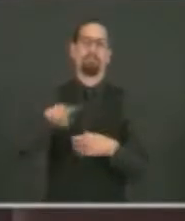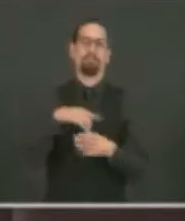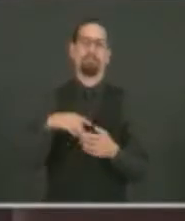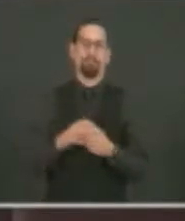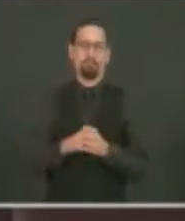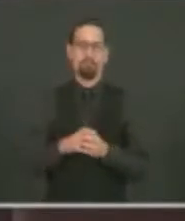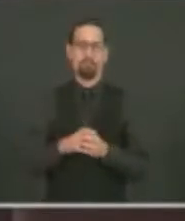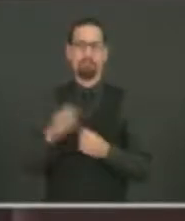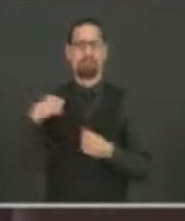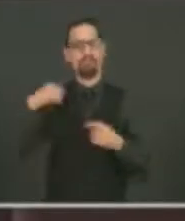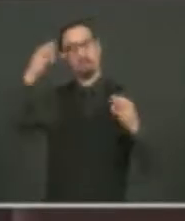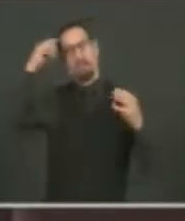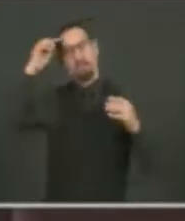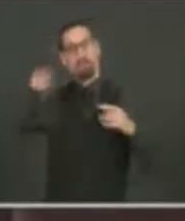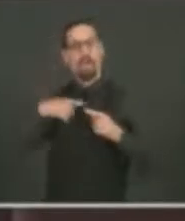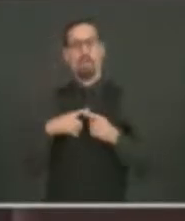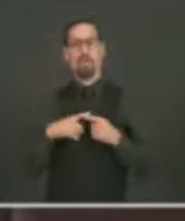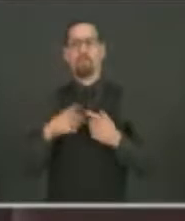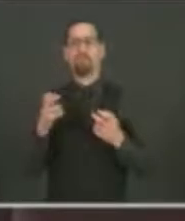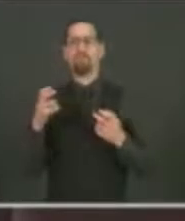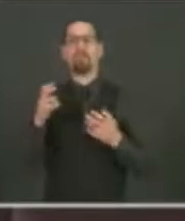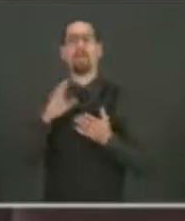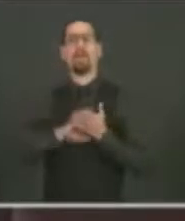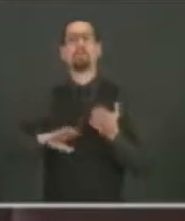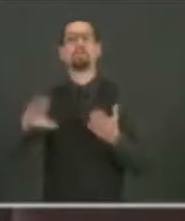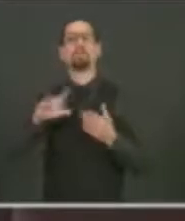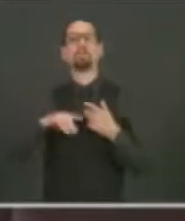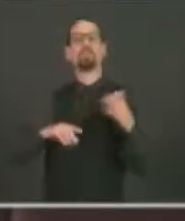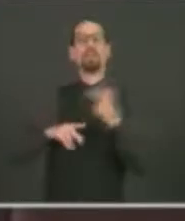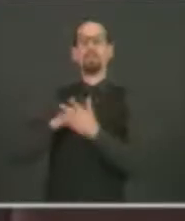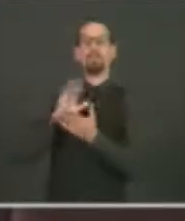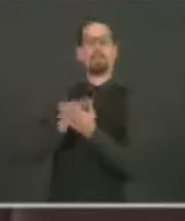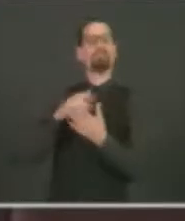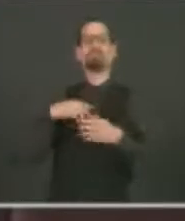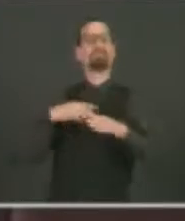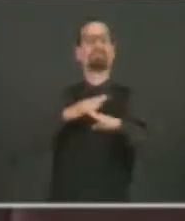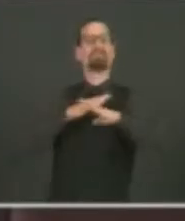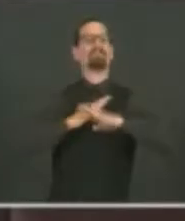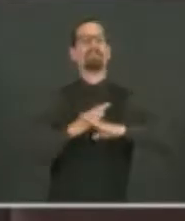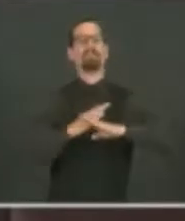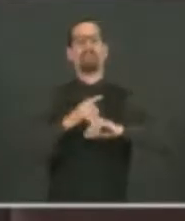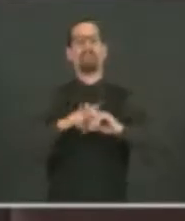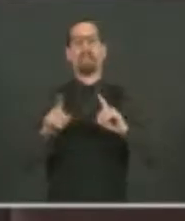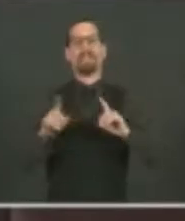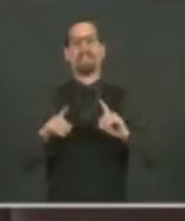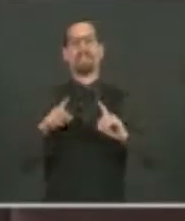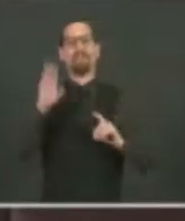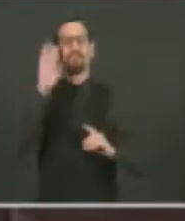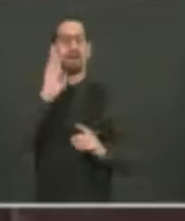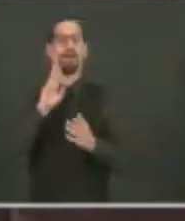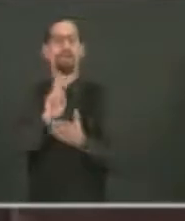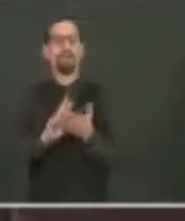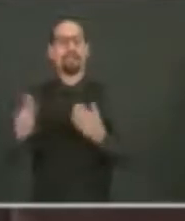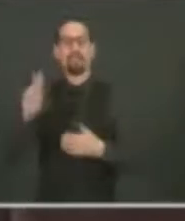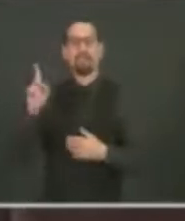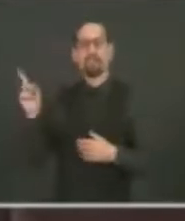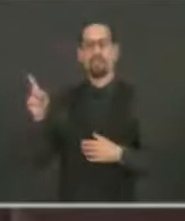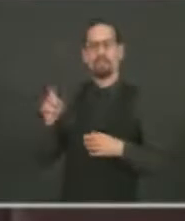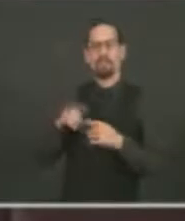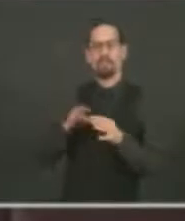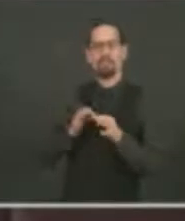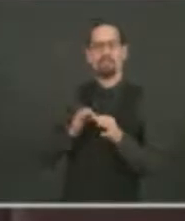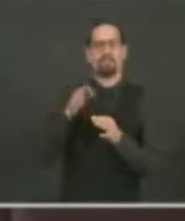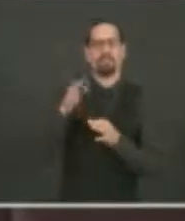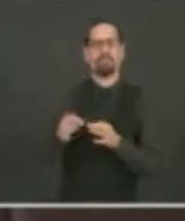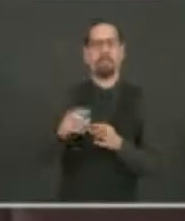We thought about requiring them all to do what Brown did, which was, you know, start in October. And we chose not